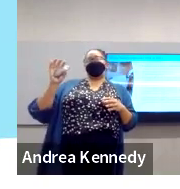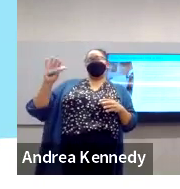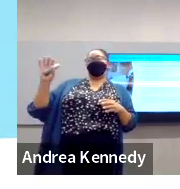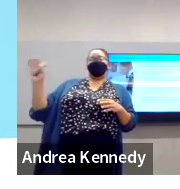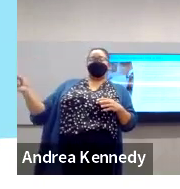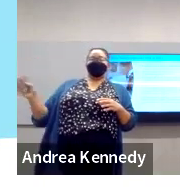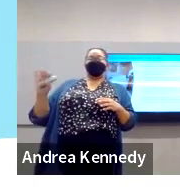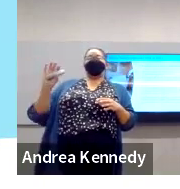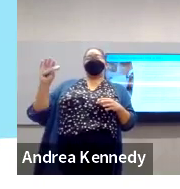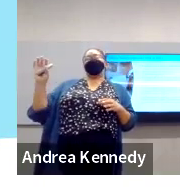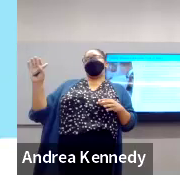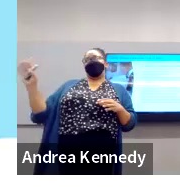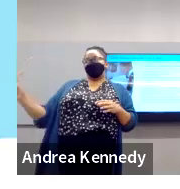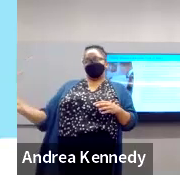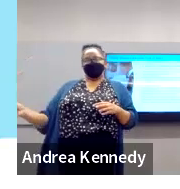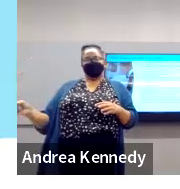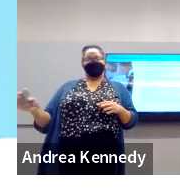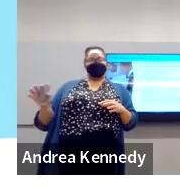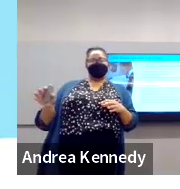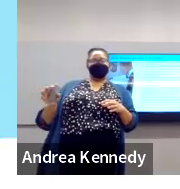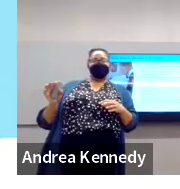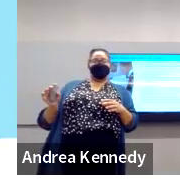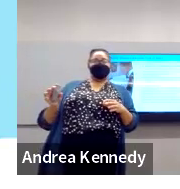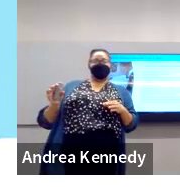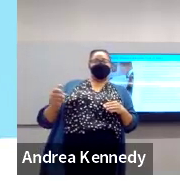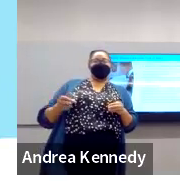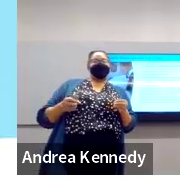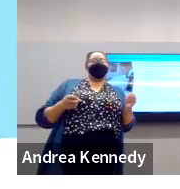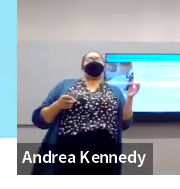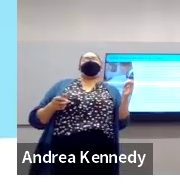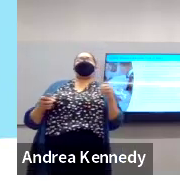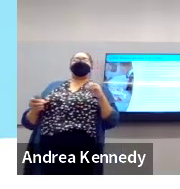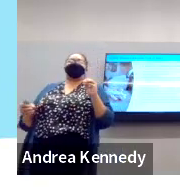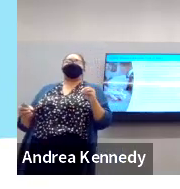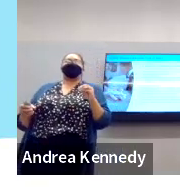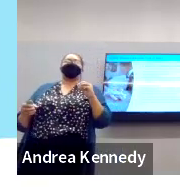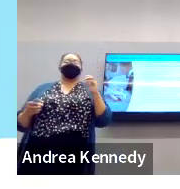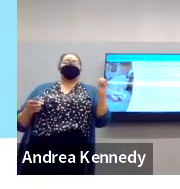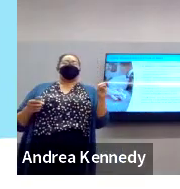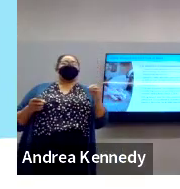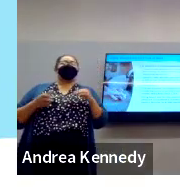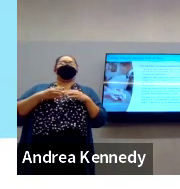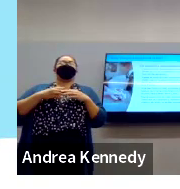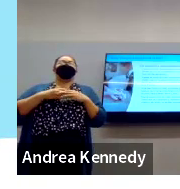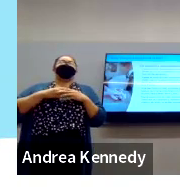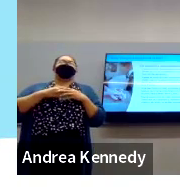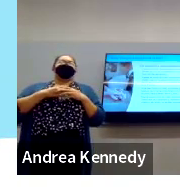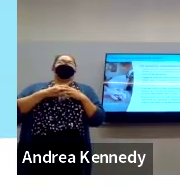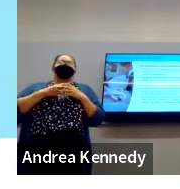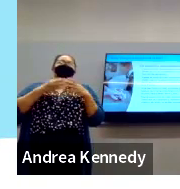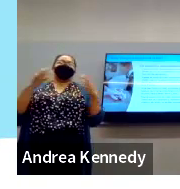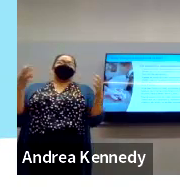allowed annual rent increase amount, then it has to still comply with